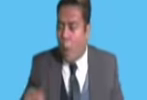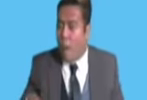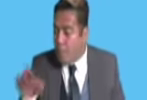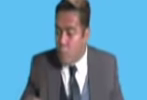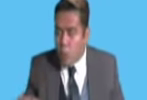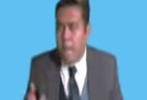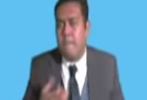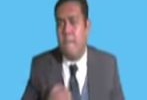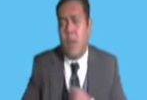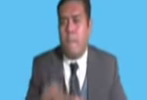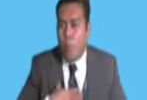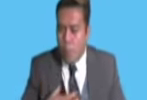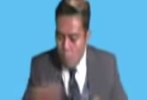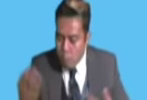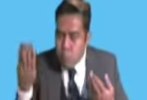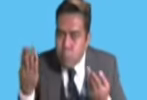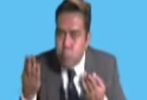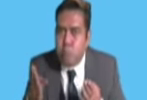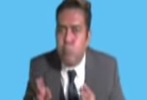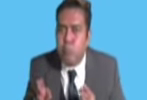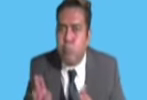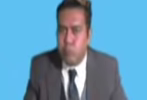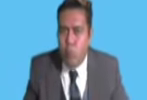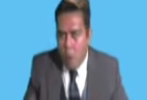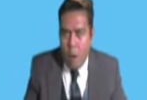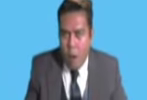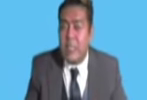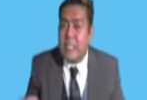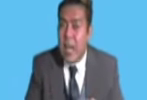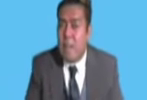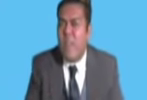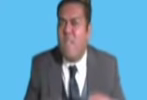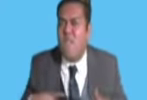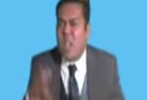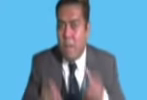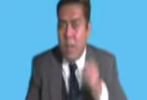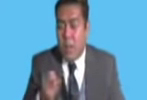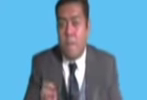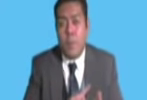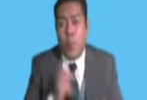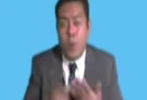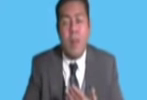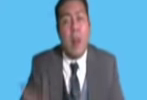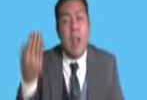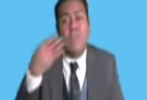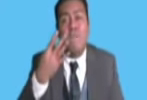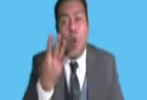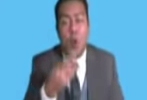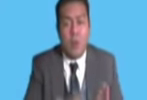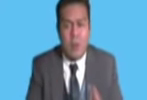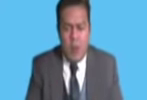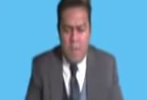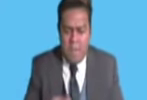For example, take the free milk program. In the last 4 years, the government paid out